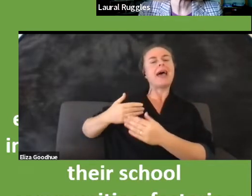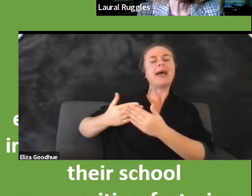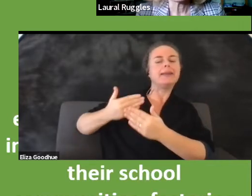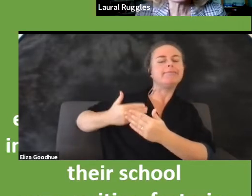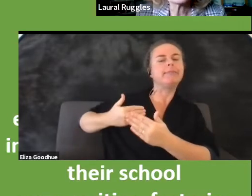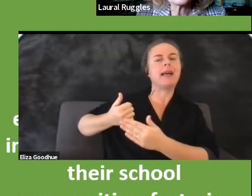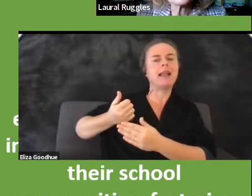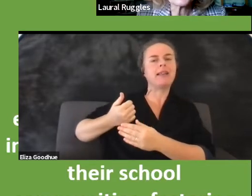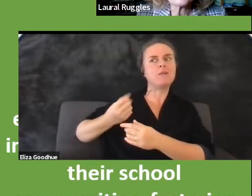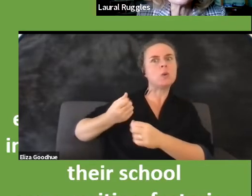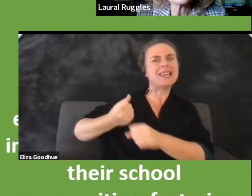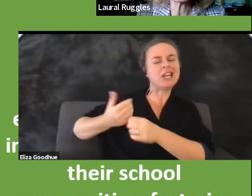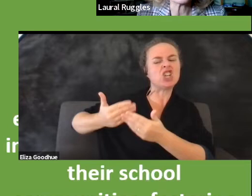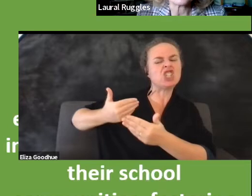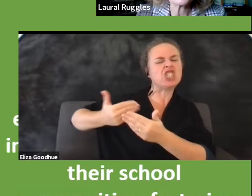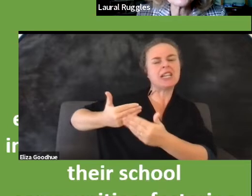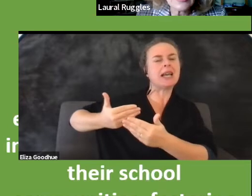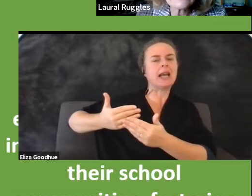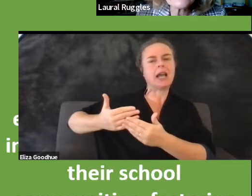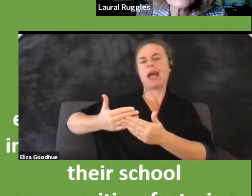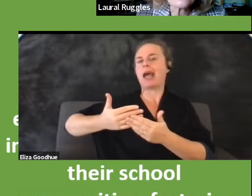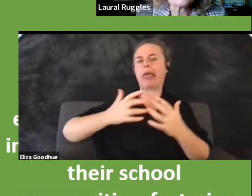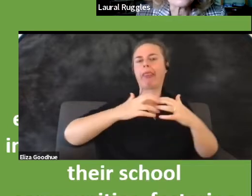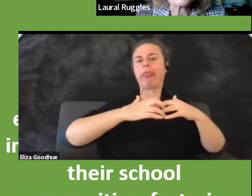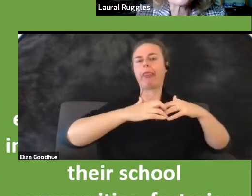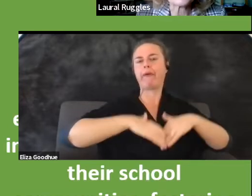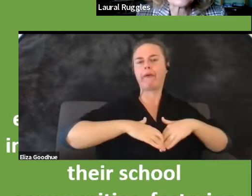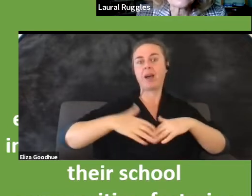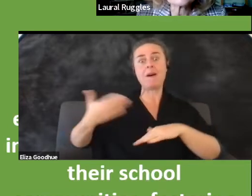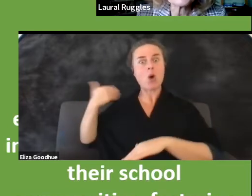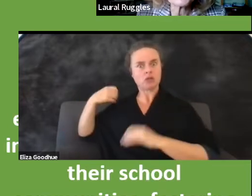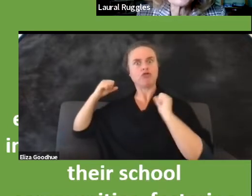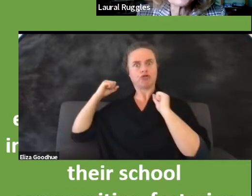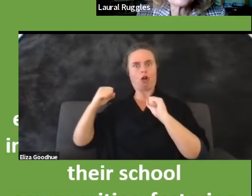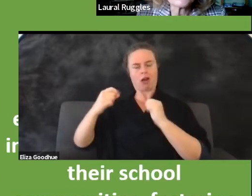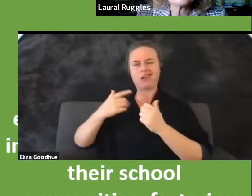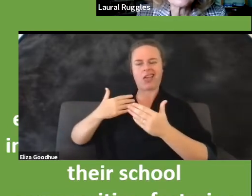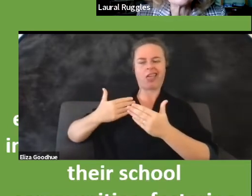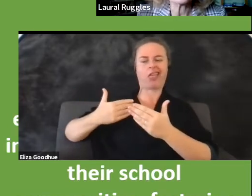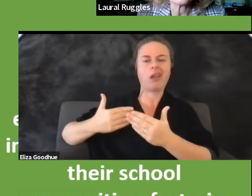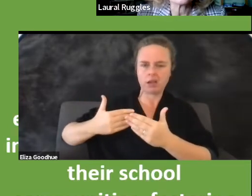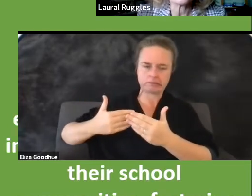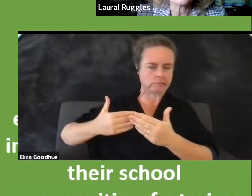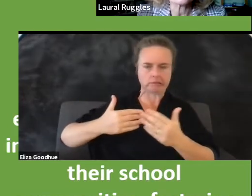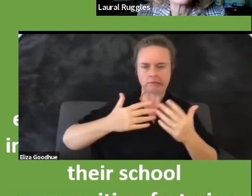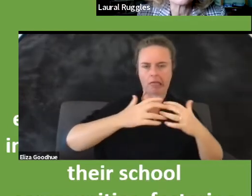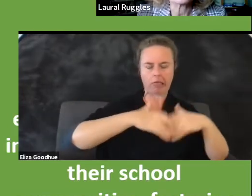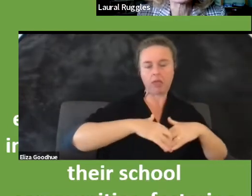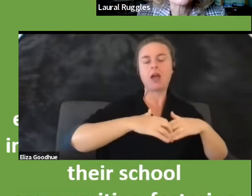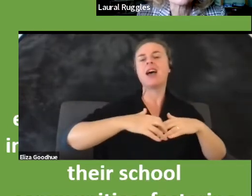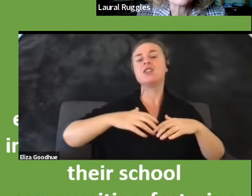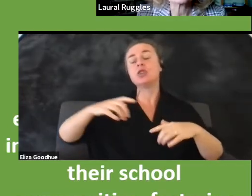with groups. Well, it's been re-energized because of the work with the Mentally Healthy Can.